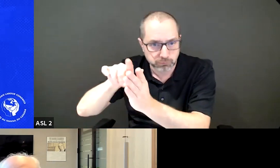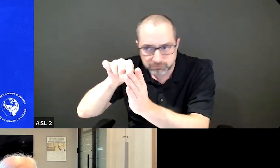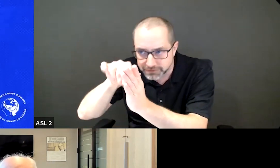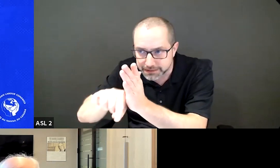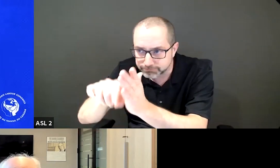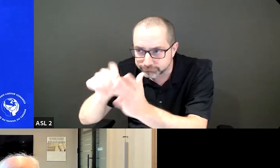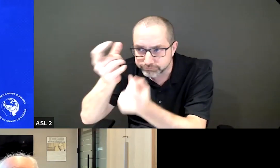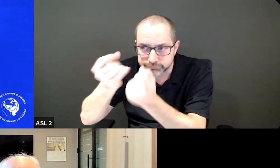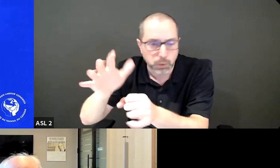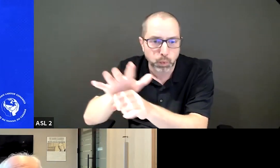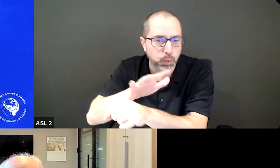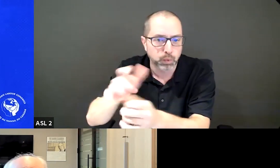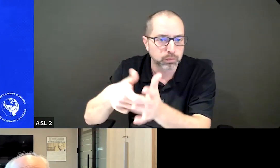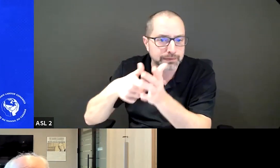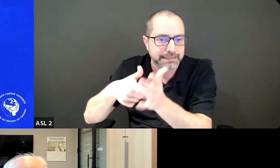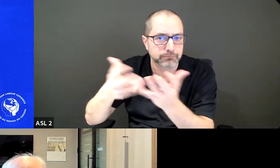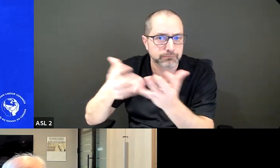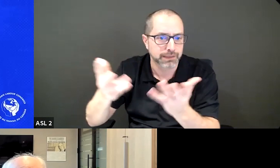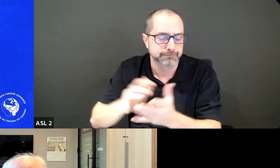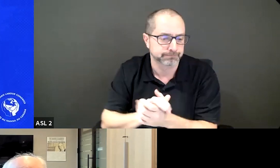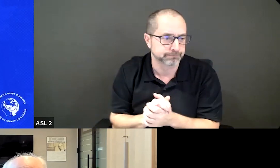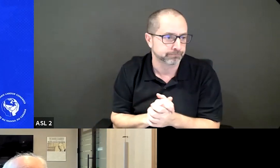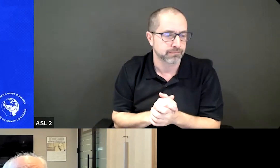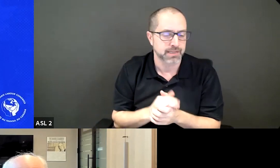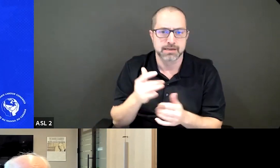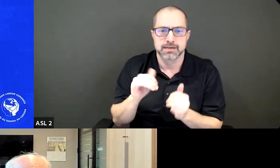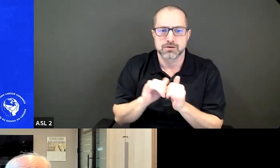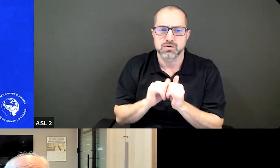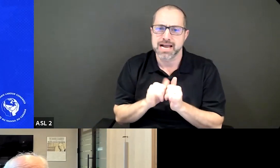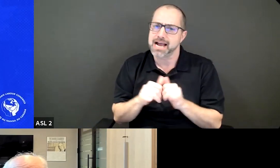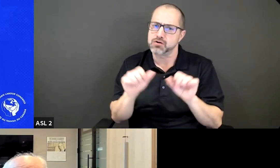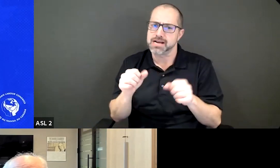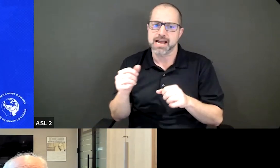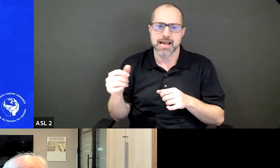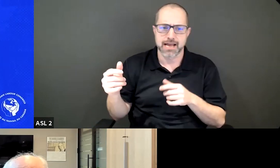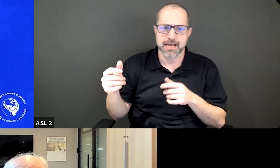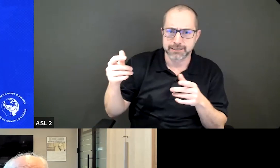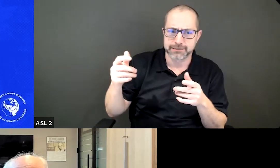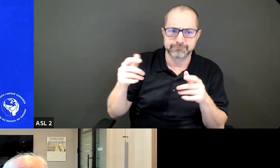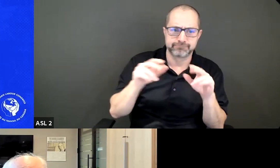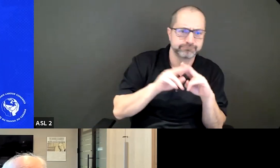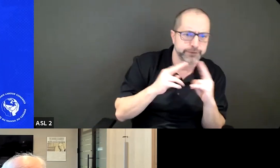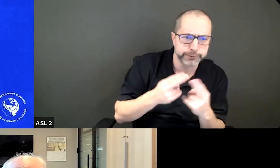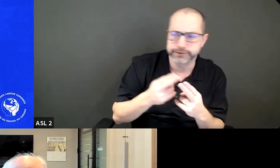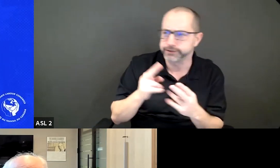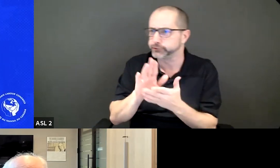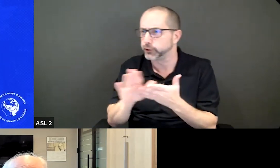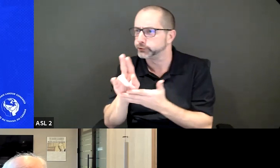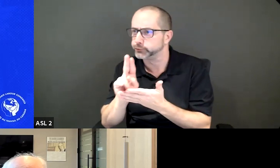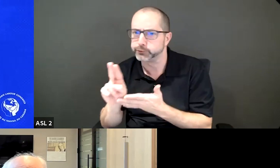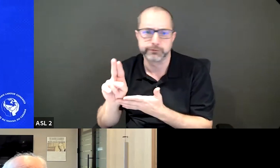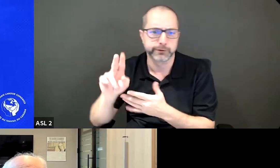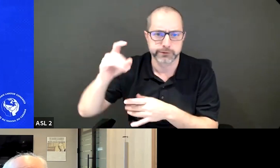What are some of the other ways in which we can collaborate with one another in terms of trying to, particularly for persons with disabilities,